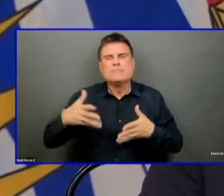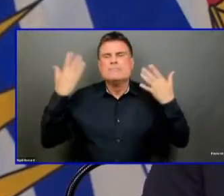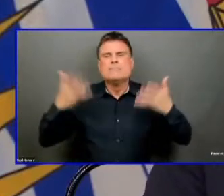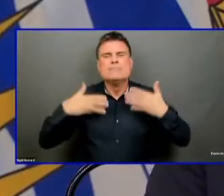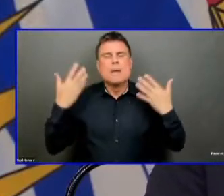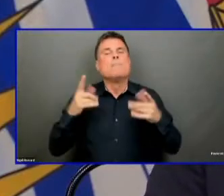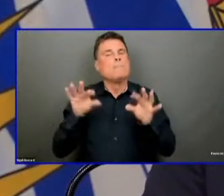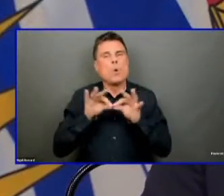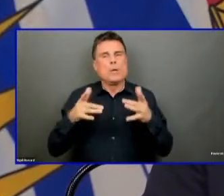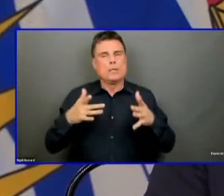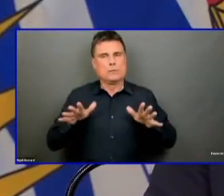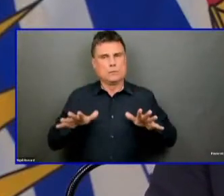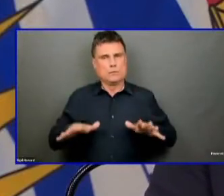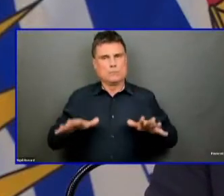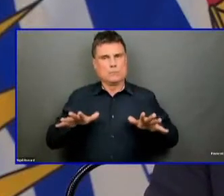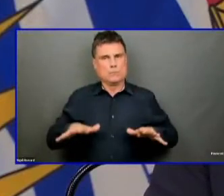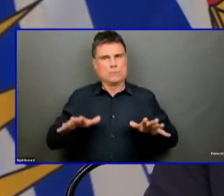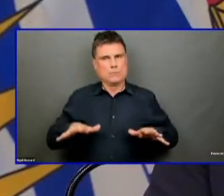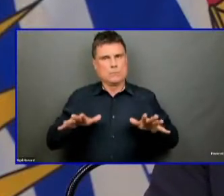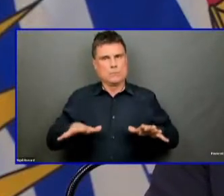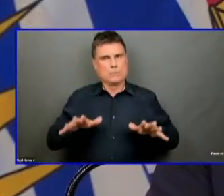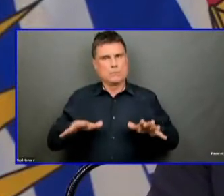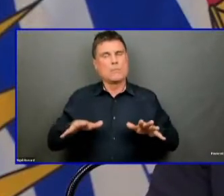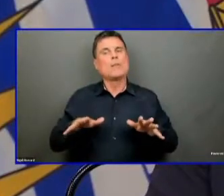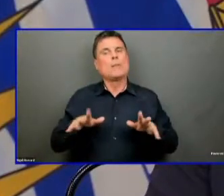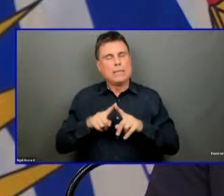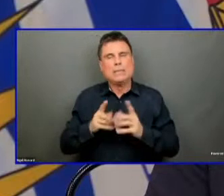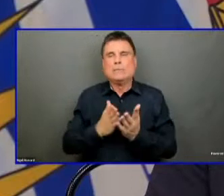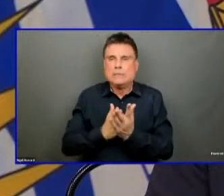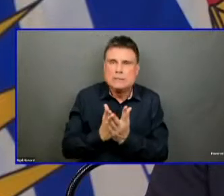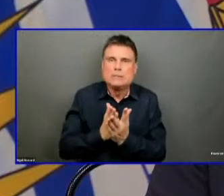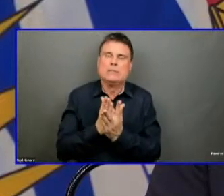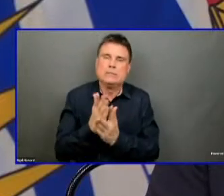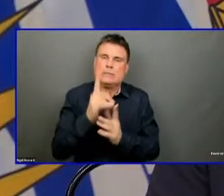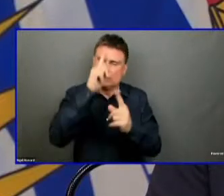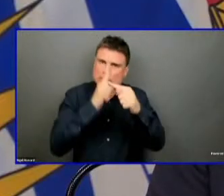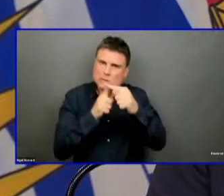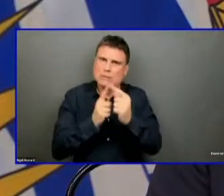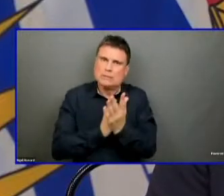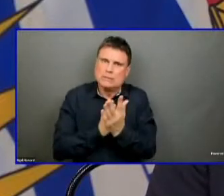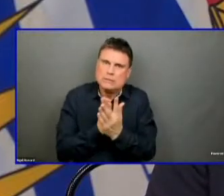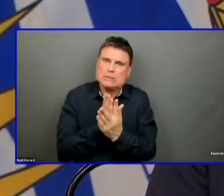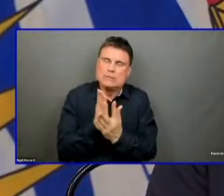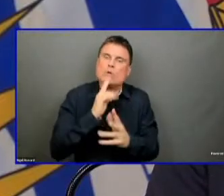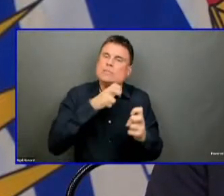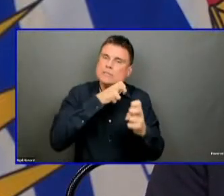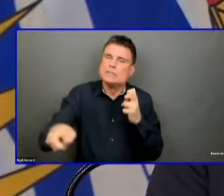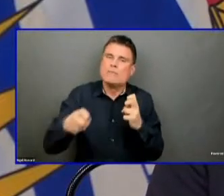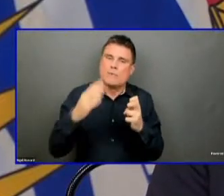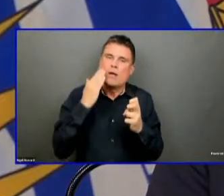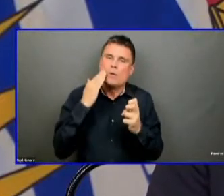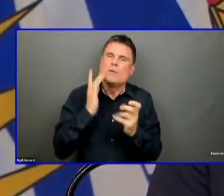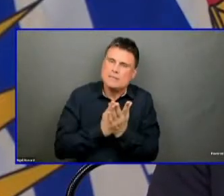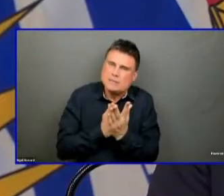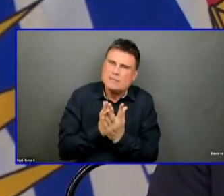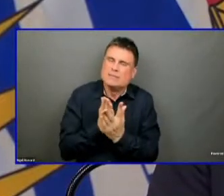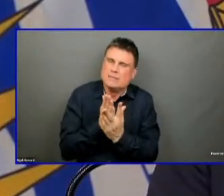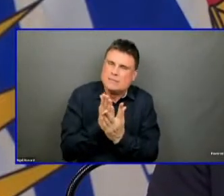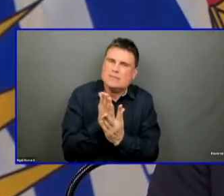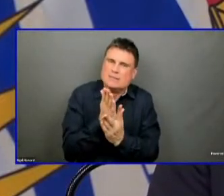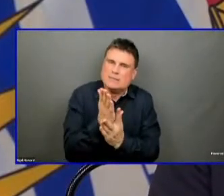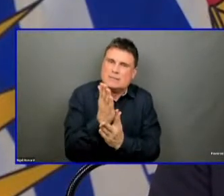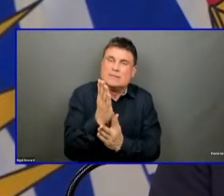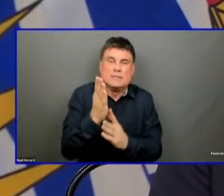never-ending pandemic, it seems. But yes, it's an opportunity for people to have those important social connections in a way